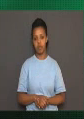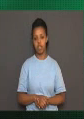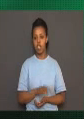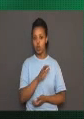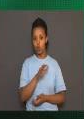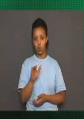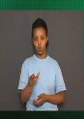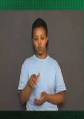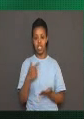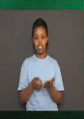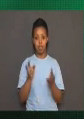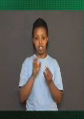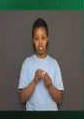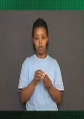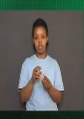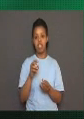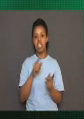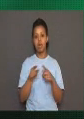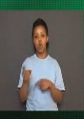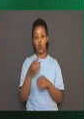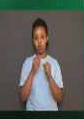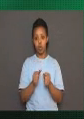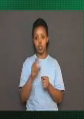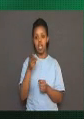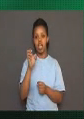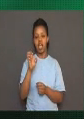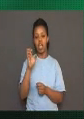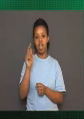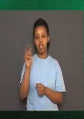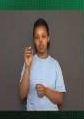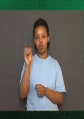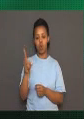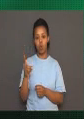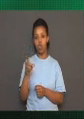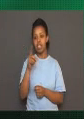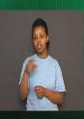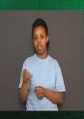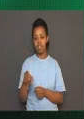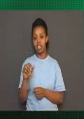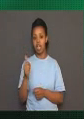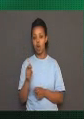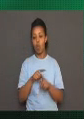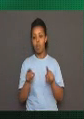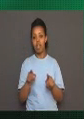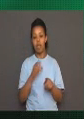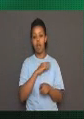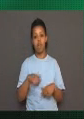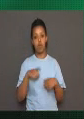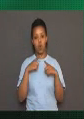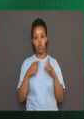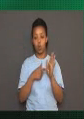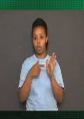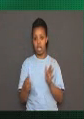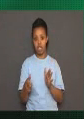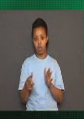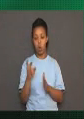The offspring can also be heterozygous for one feature and not the other, which is